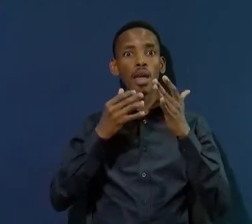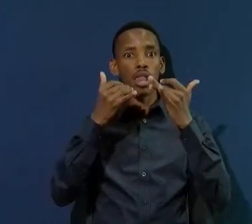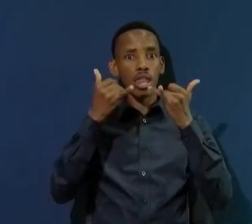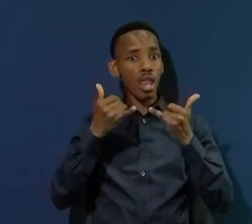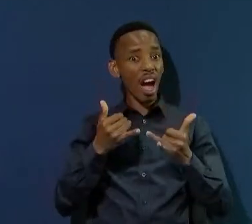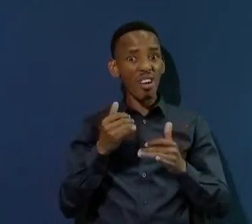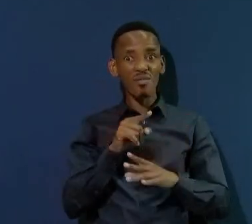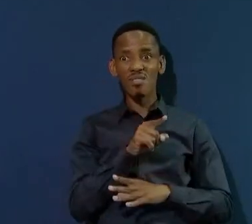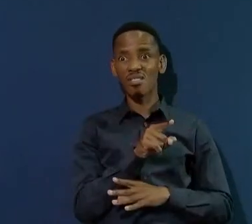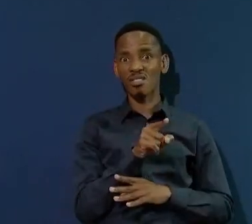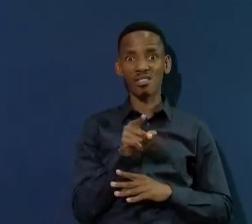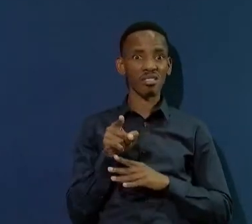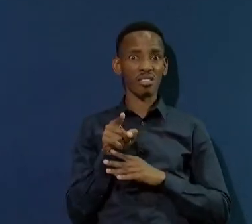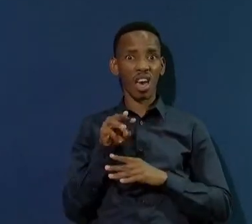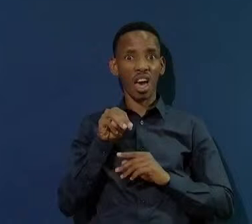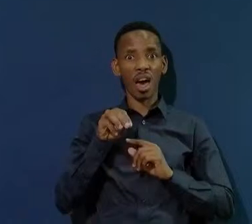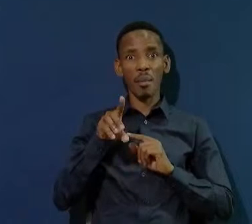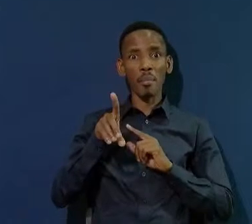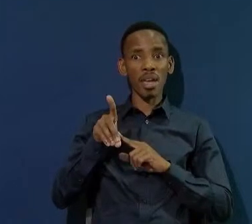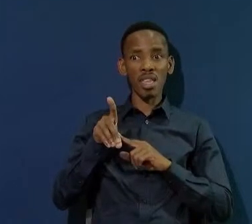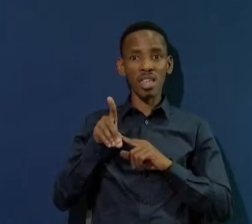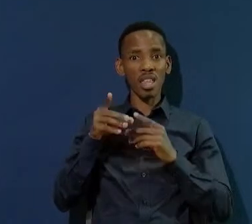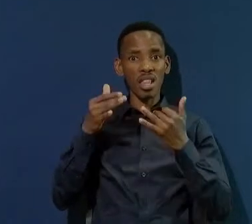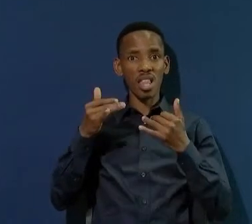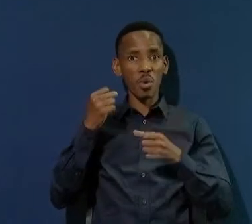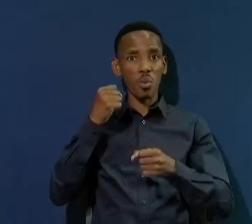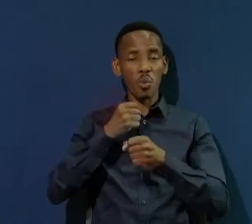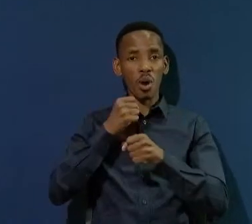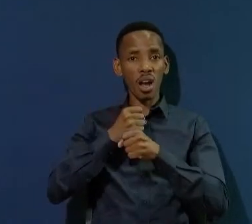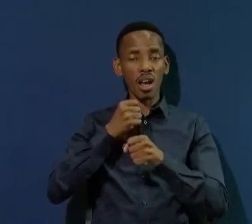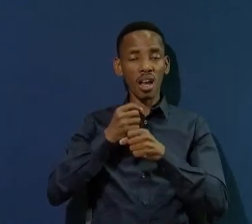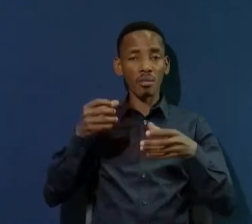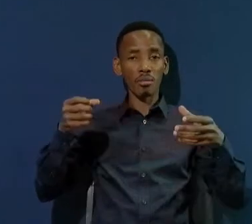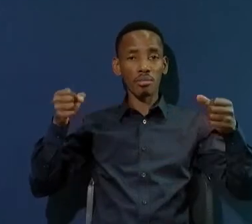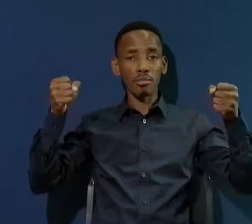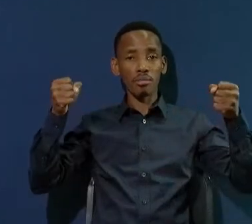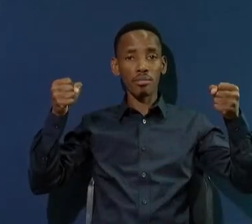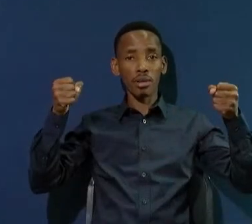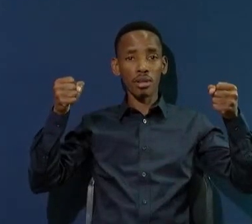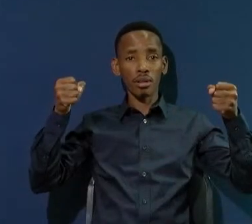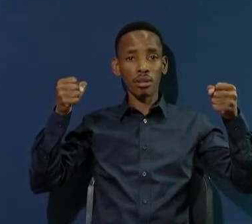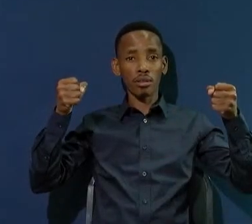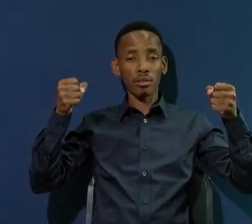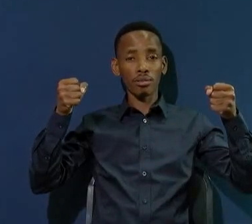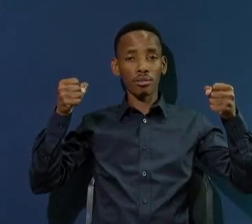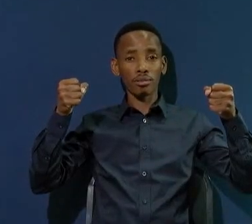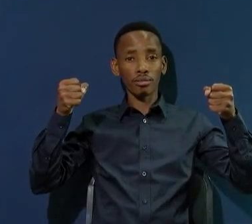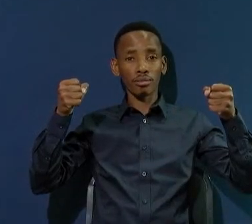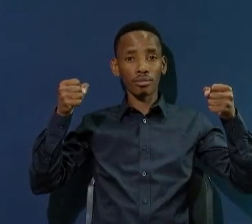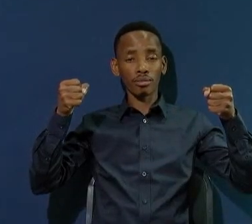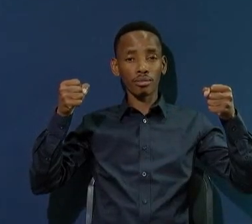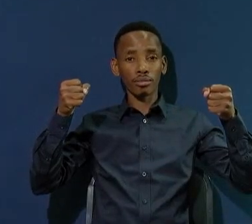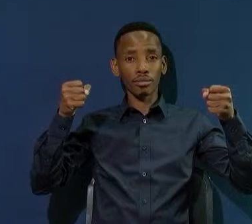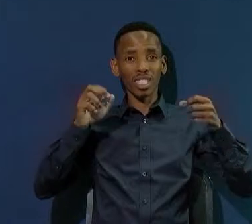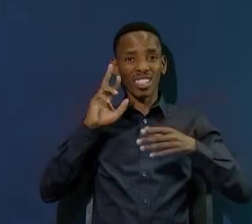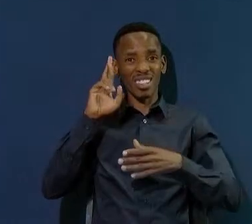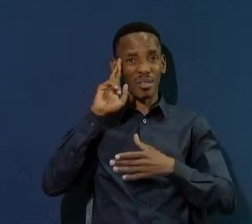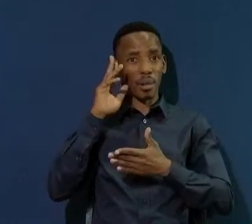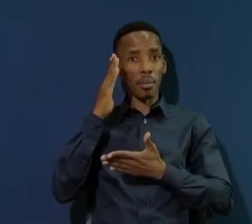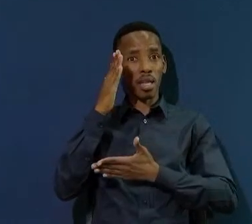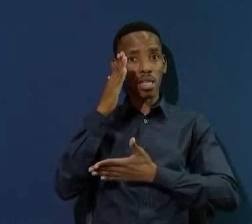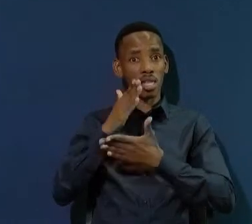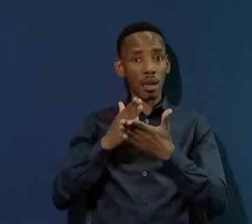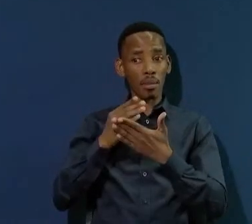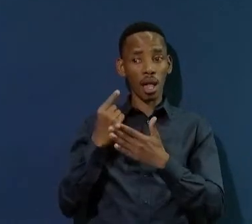laetse kana gona le ba ileng gore ba ne ba ske ba atlege mo ditlhophong tsa